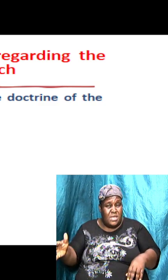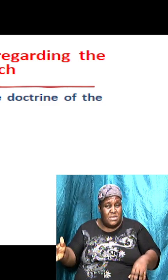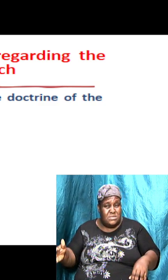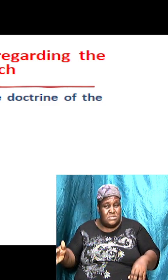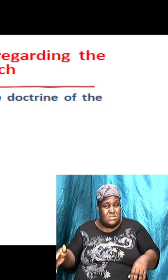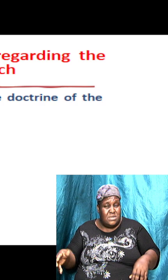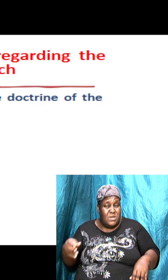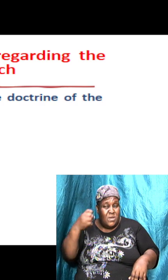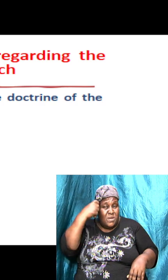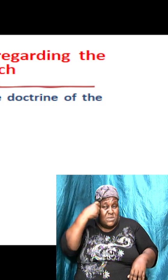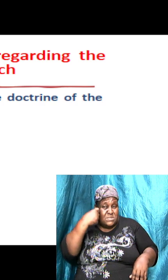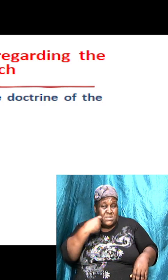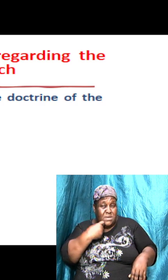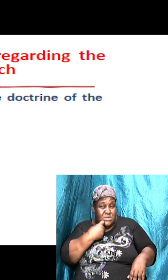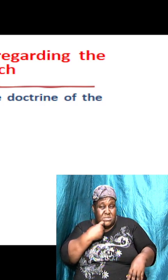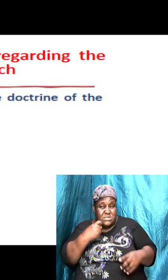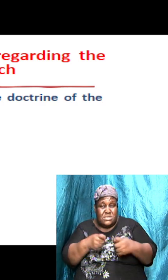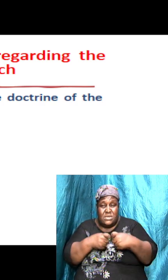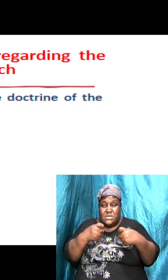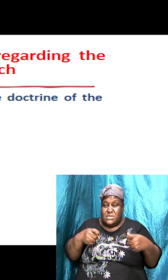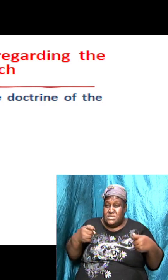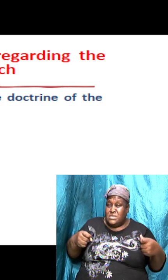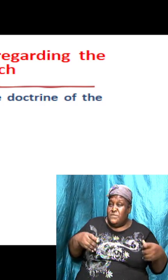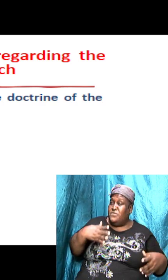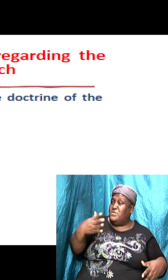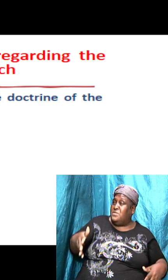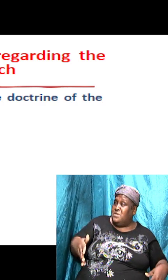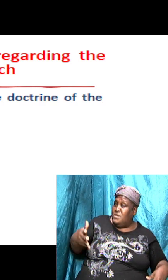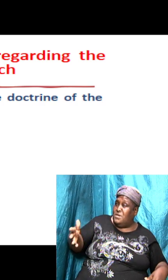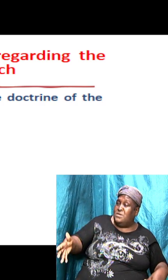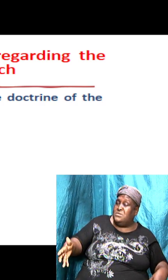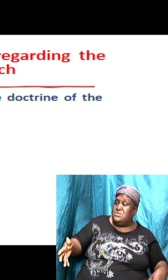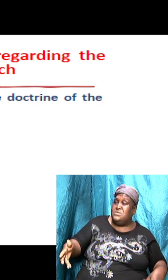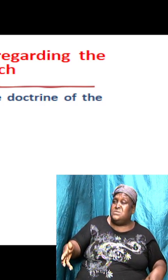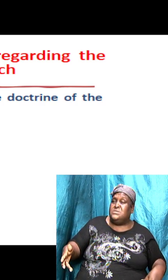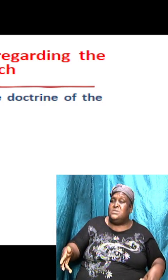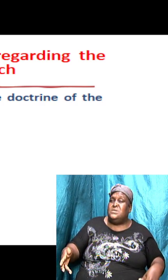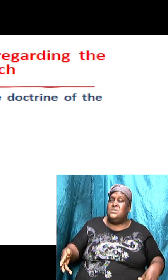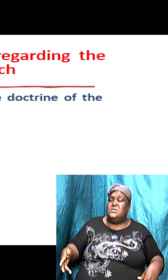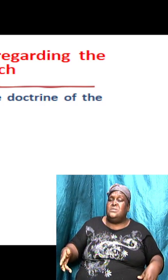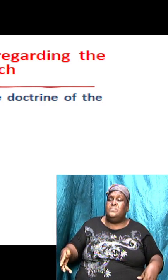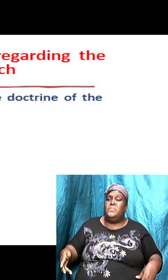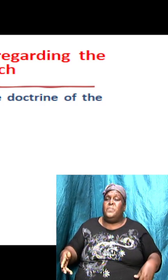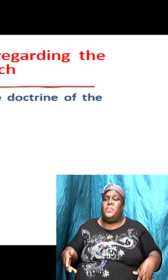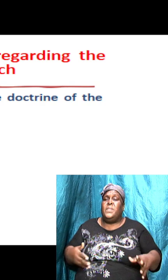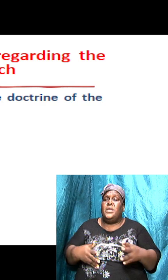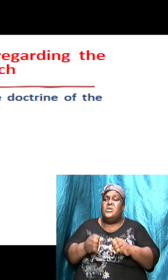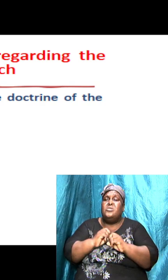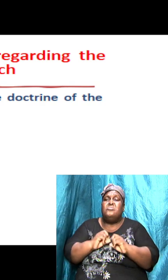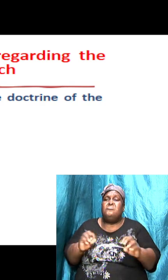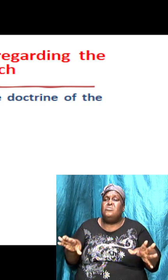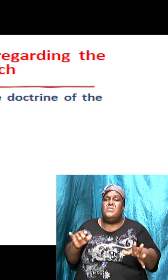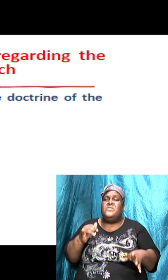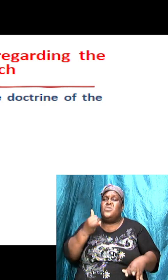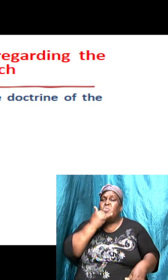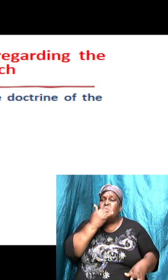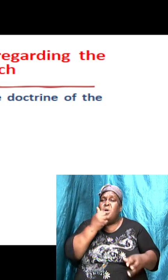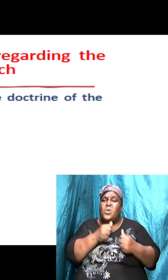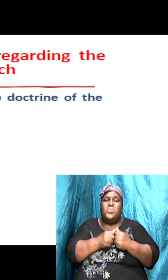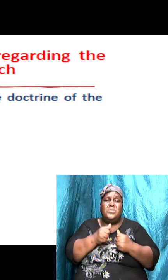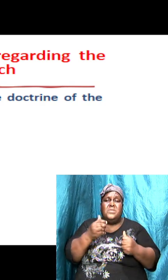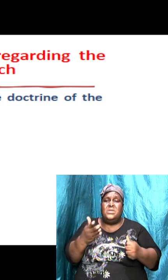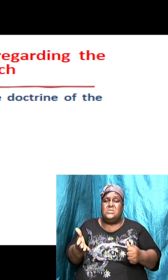sex and other natural things are biological, and therefore nothing is wrong with it. And